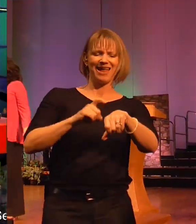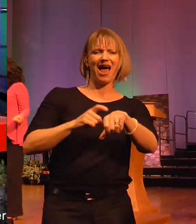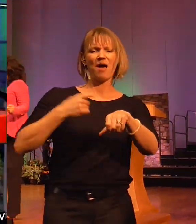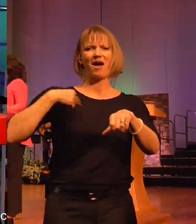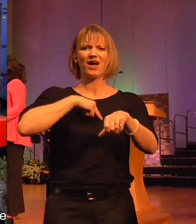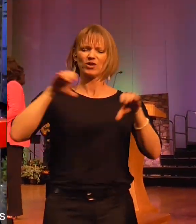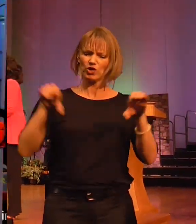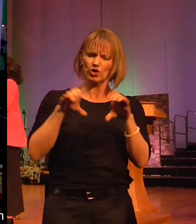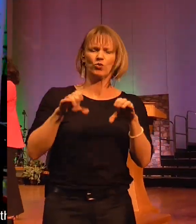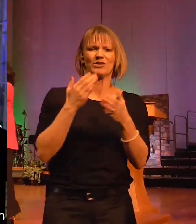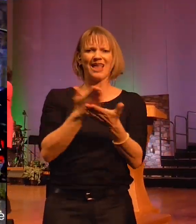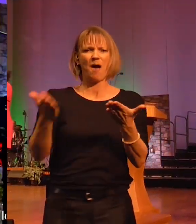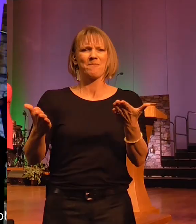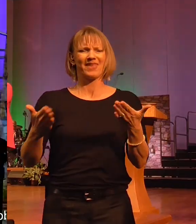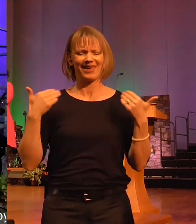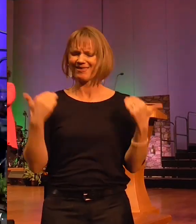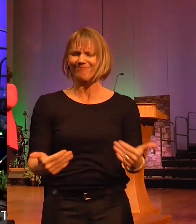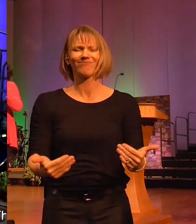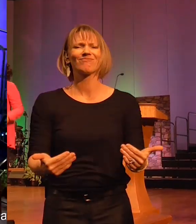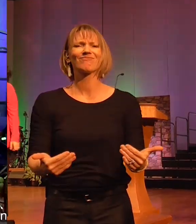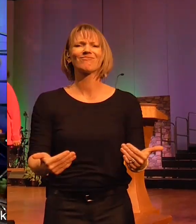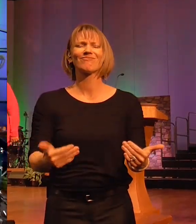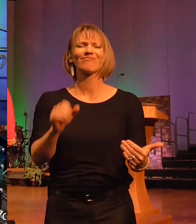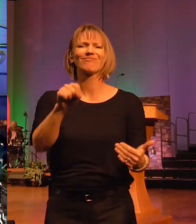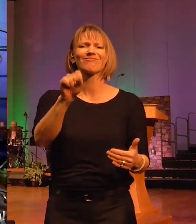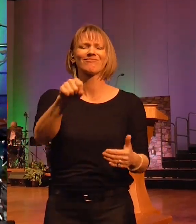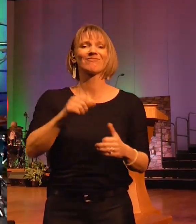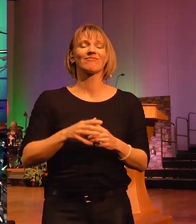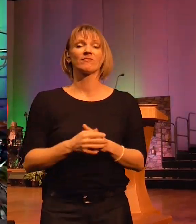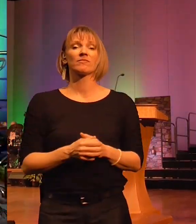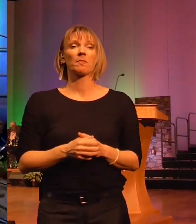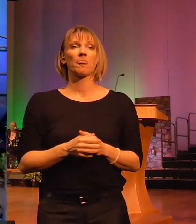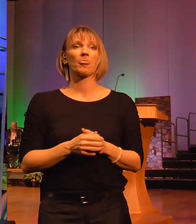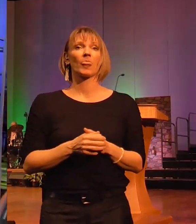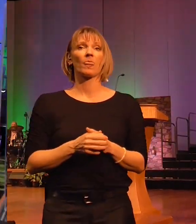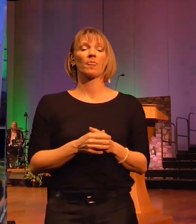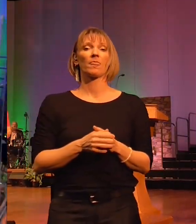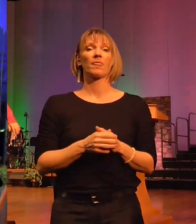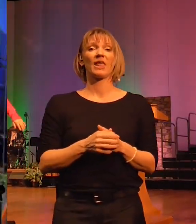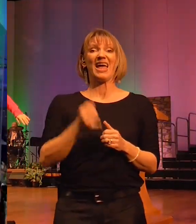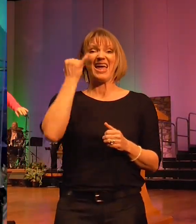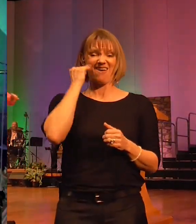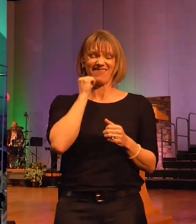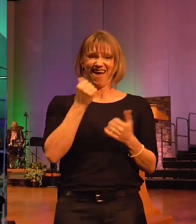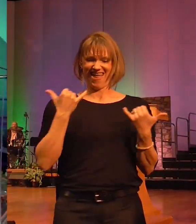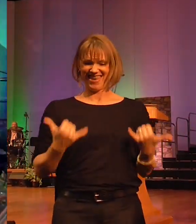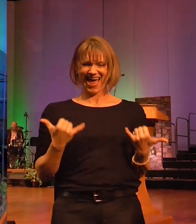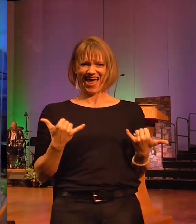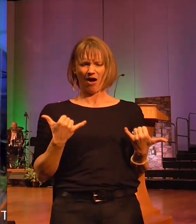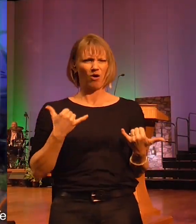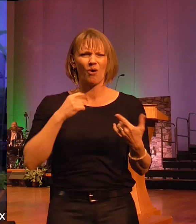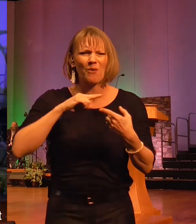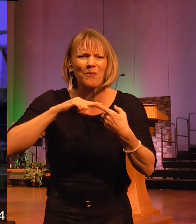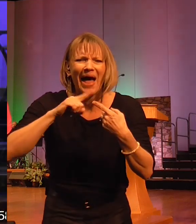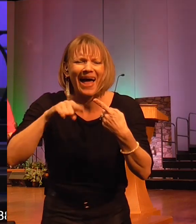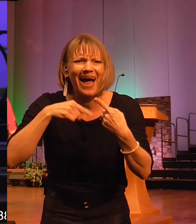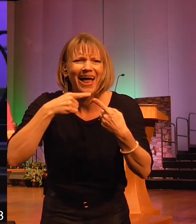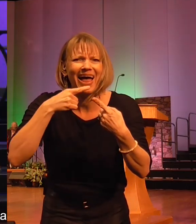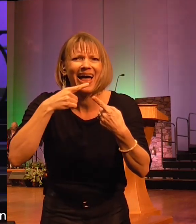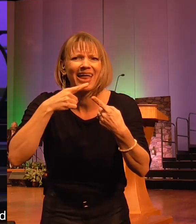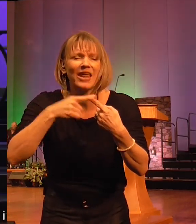do something. Oh, yeah. If not now, then